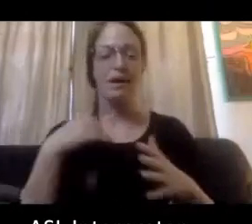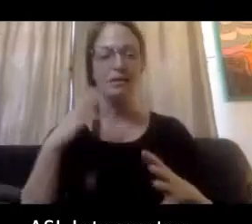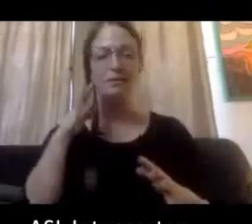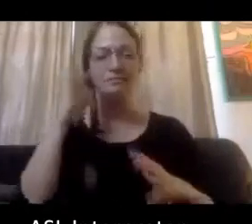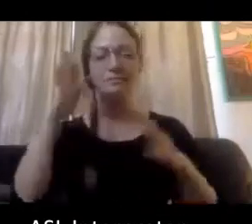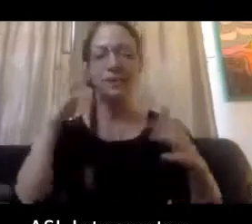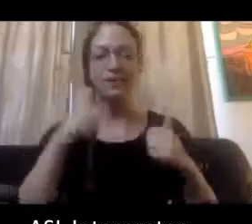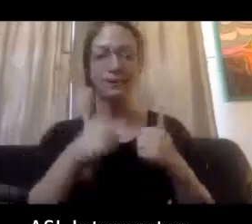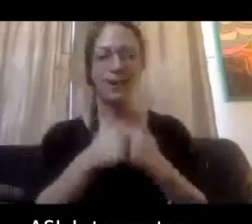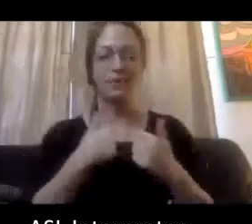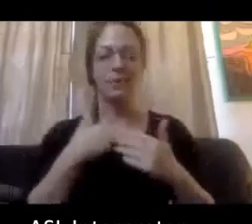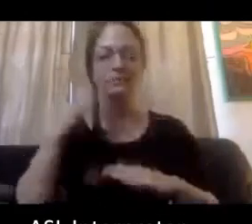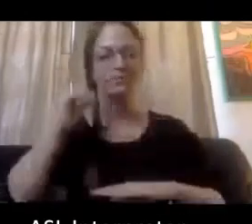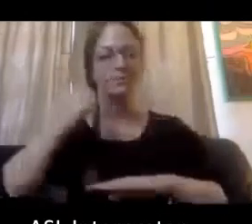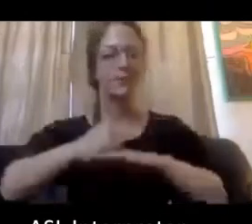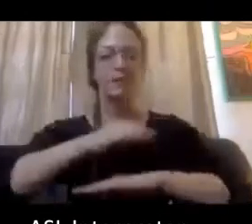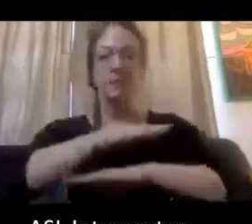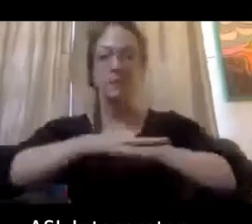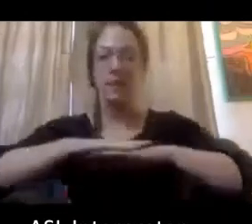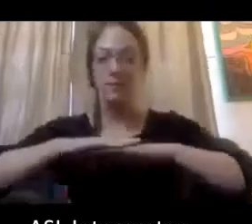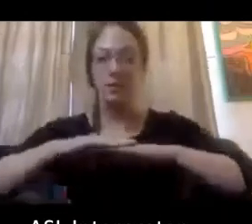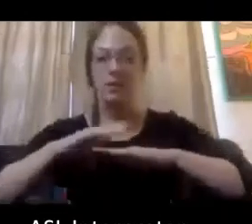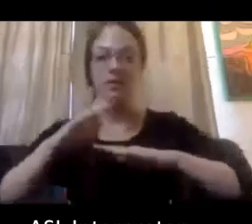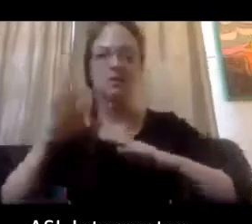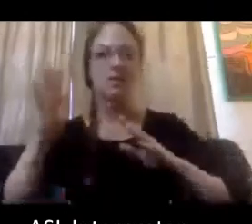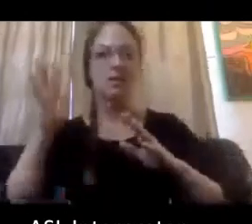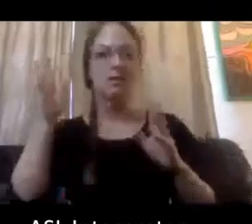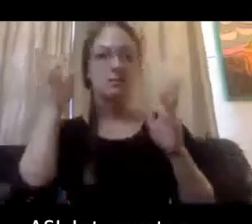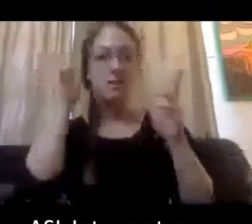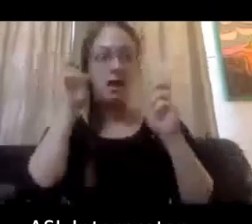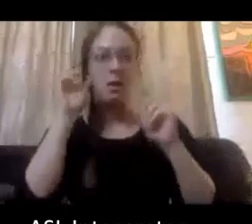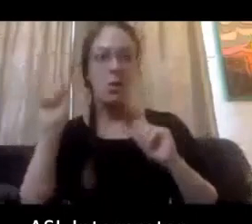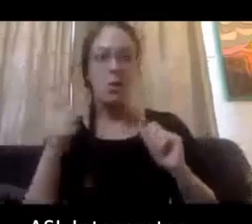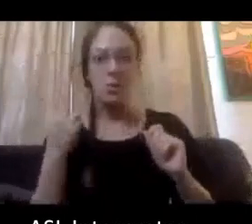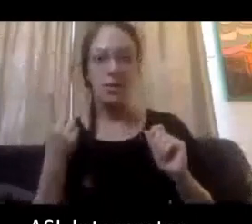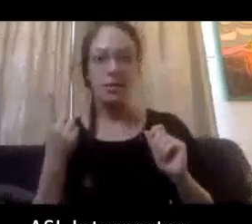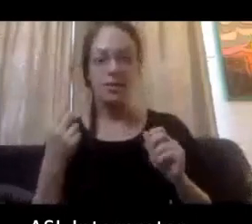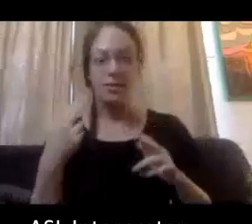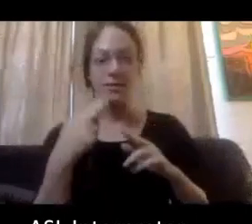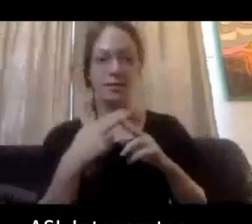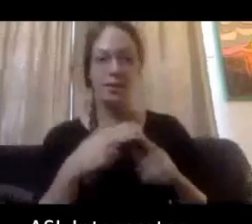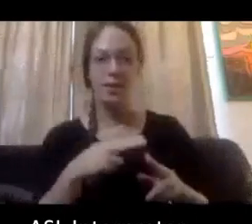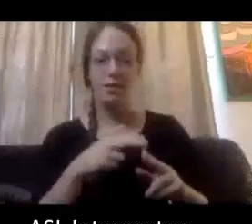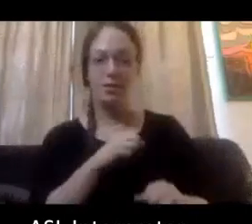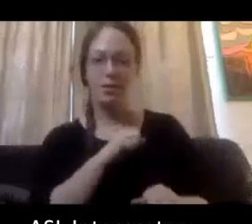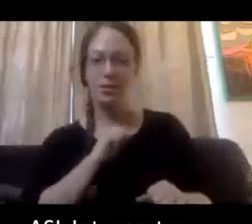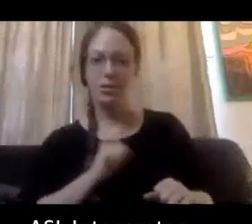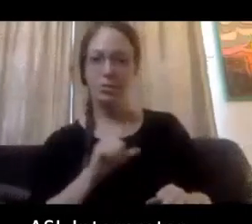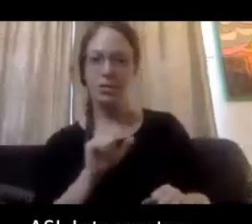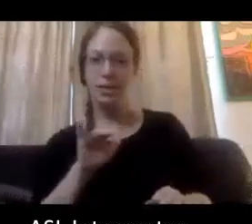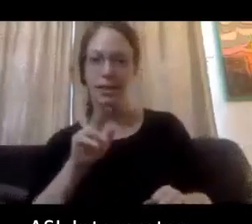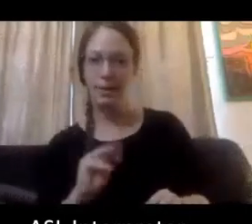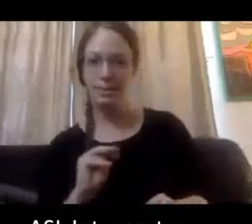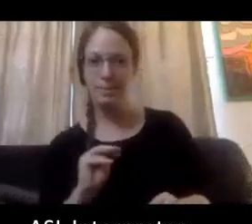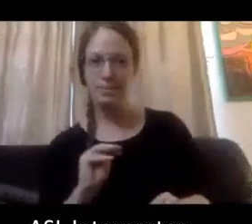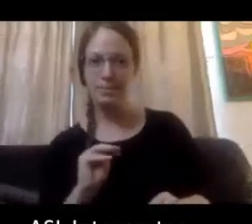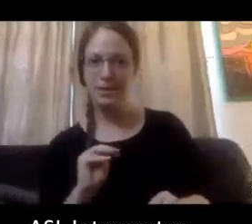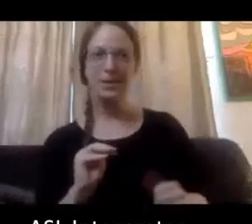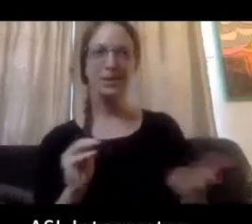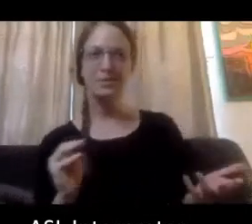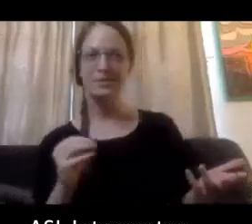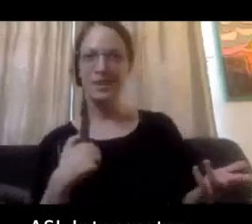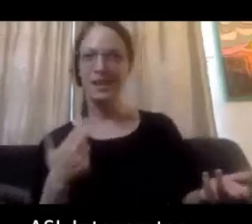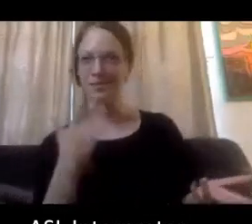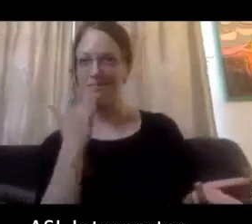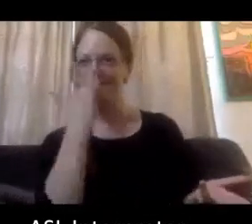platformer that was audio only, and it's called Super Liam because I'm horribly unoriginal. But it was what I wanted to make when I was a kid, so I was like, you